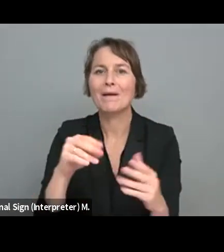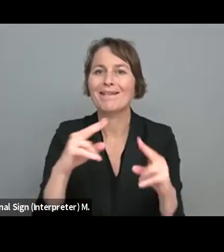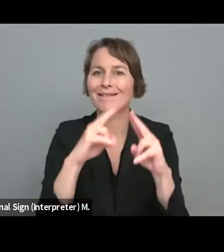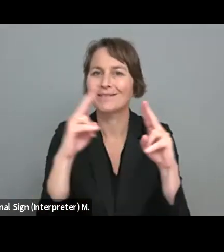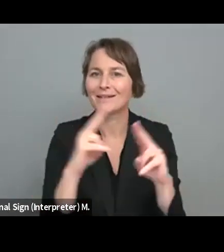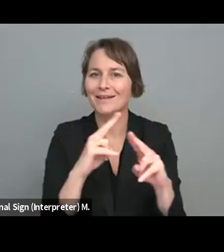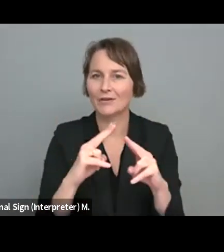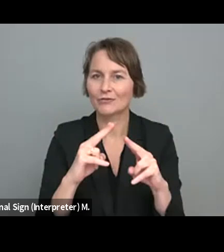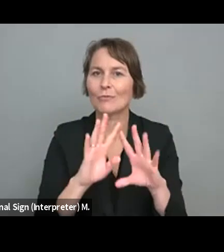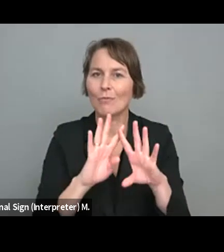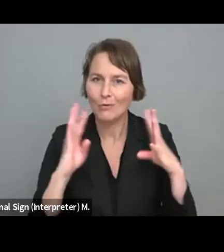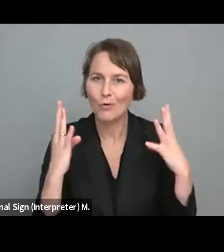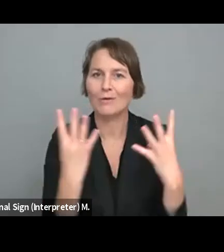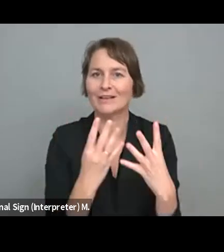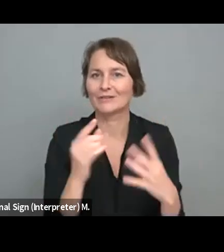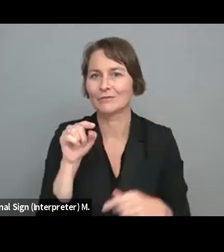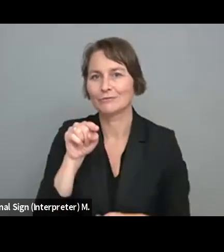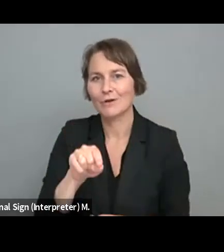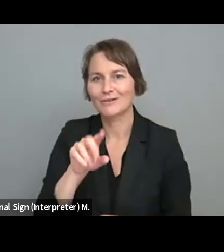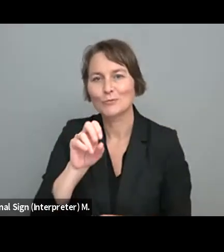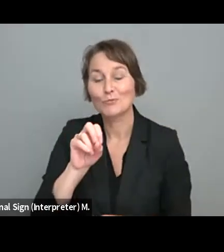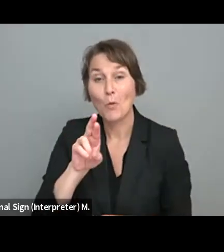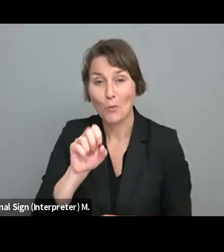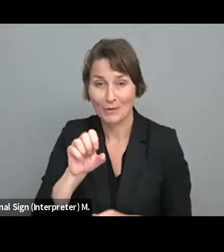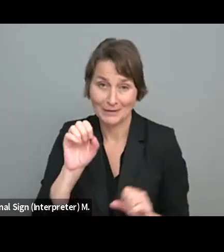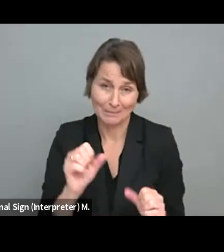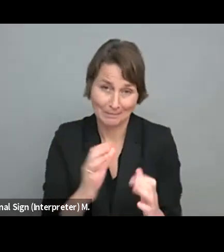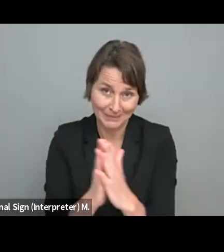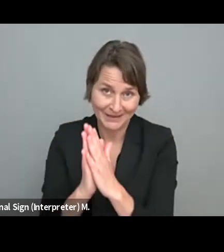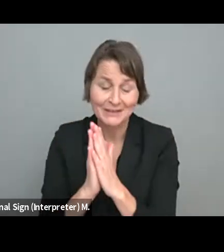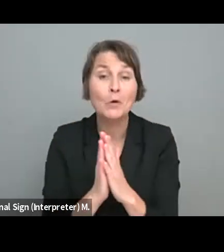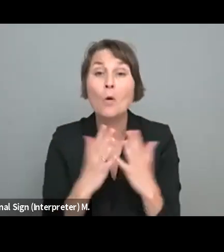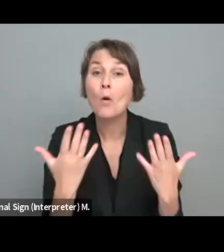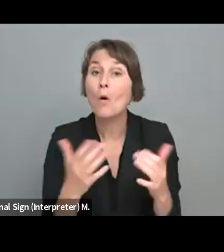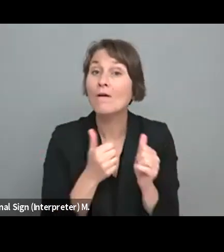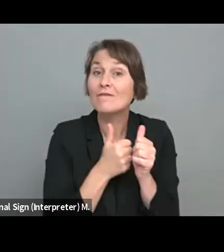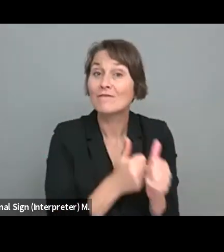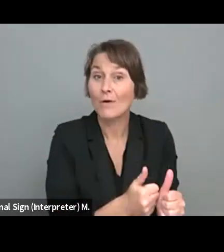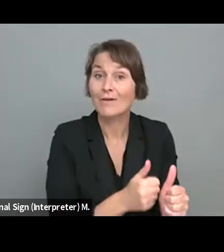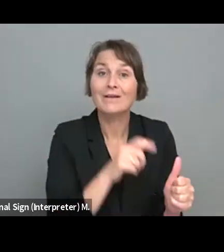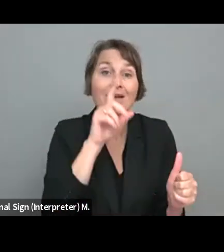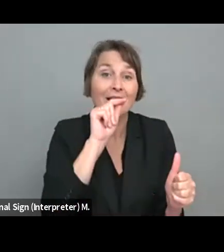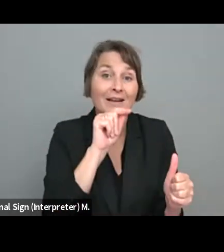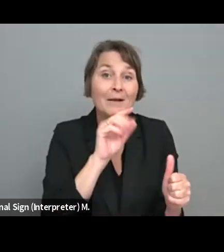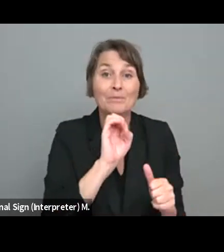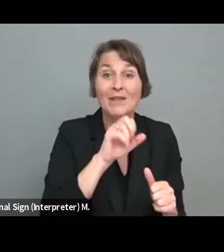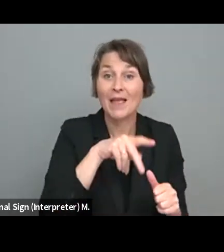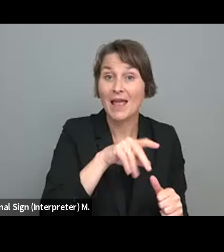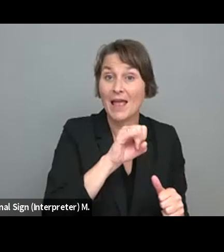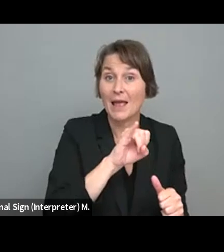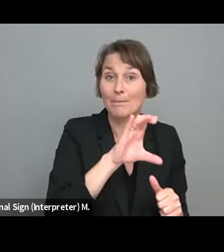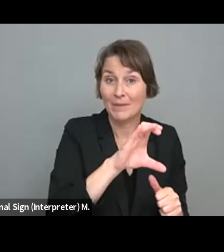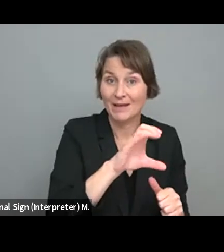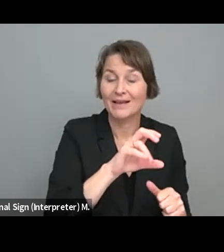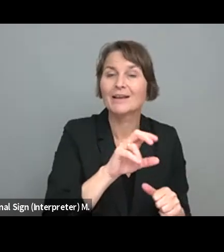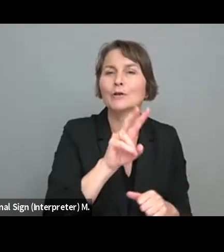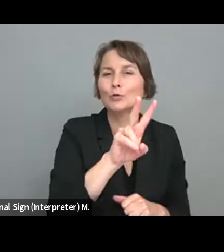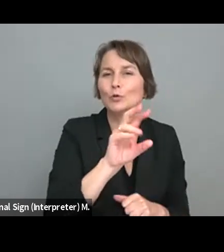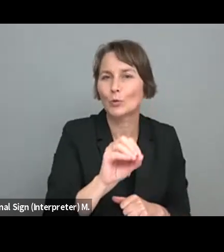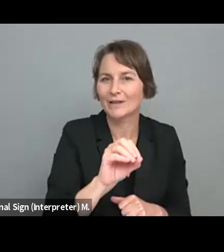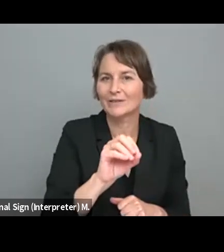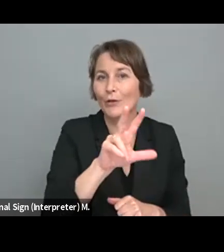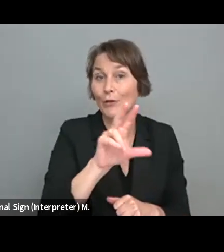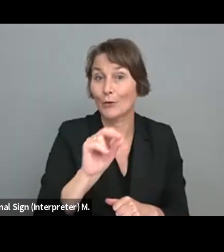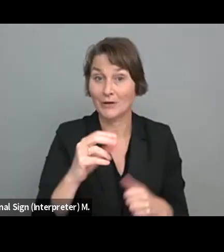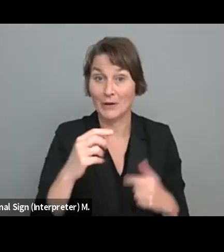www.equalpayinternationalcoalition.org. And you can also follow us on Twitter. That's at EPIC2030, EPIC2030. From myself, Nozipho Tshabalala,